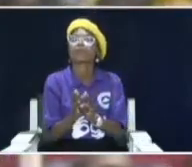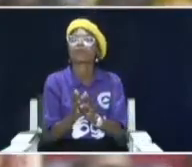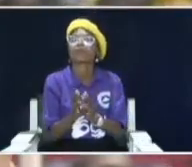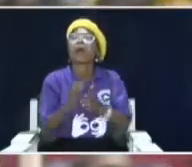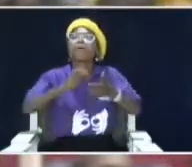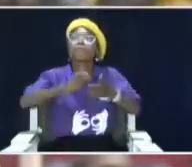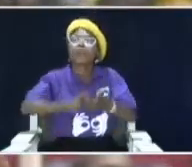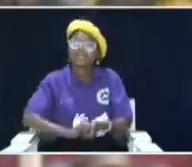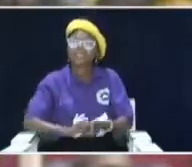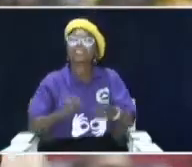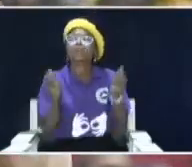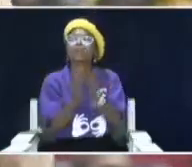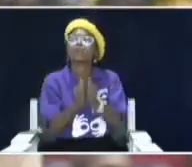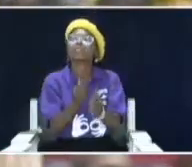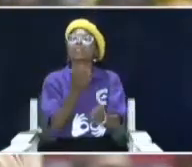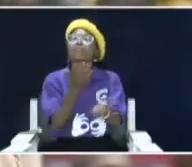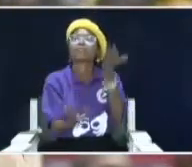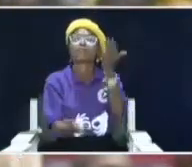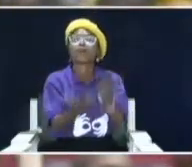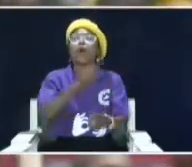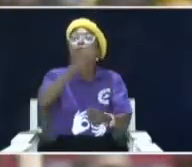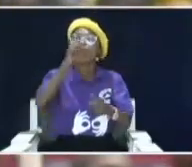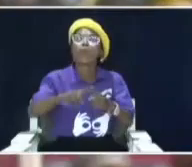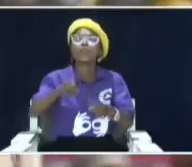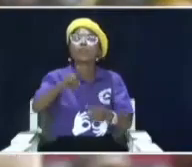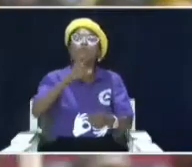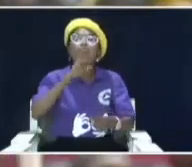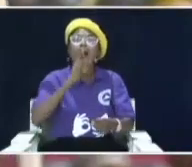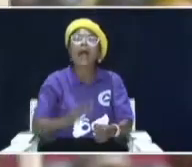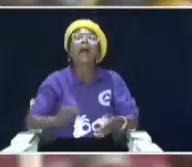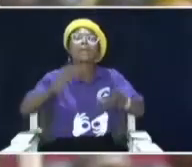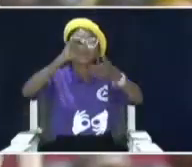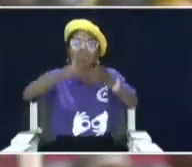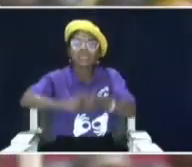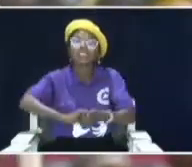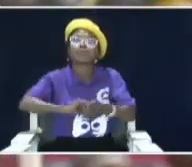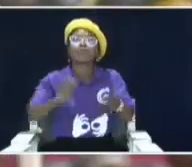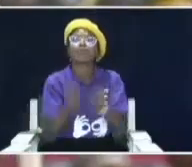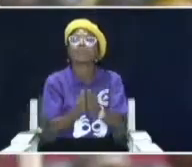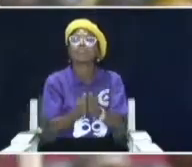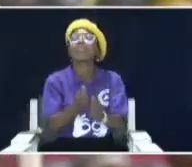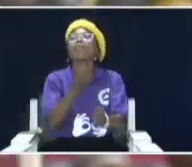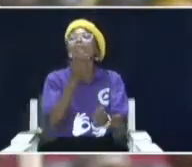Partnership with fire. When you are in partnership with fire,